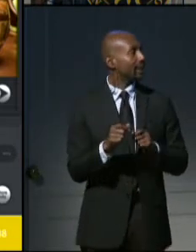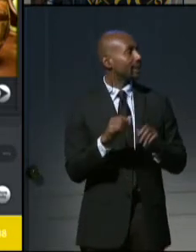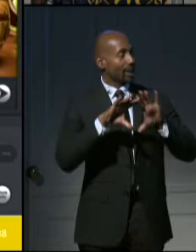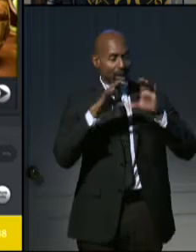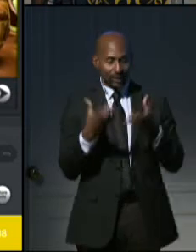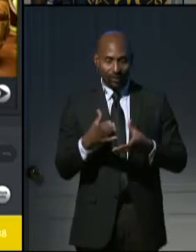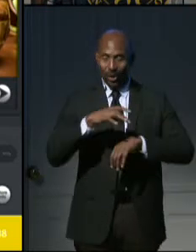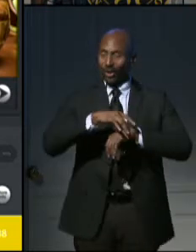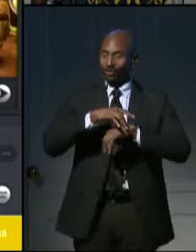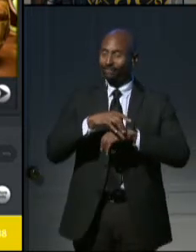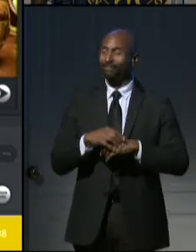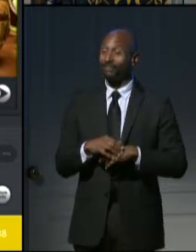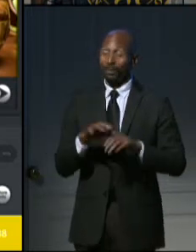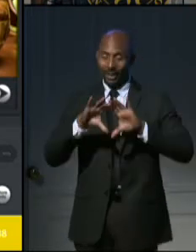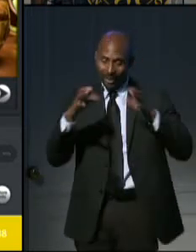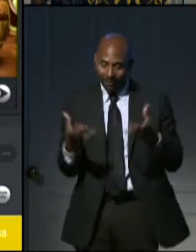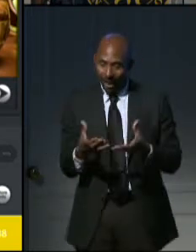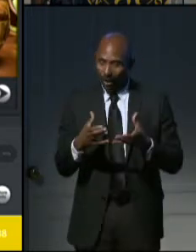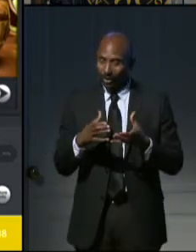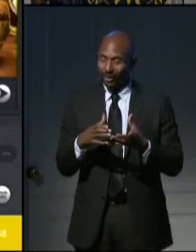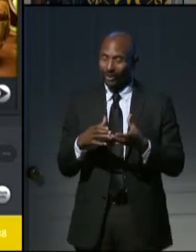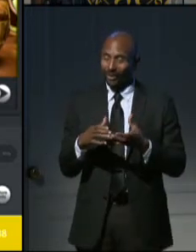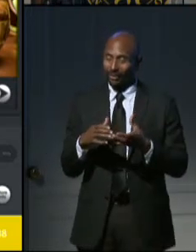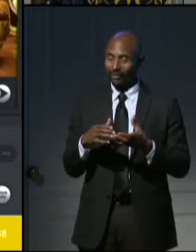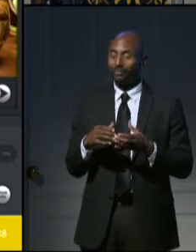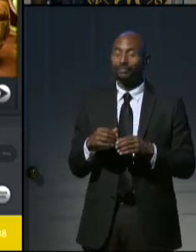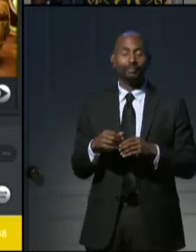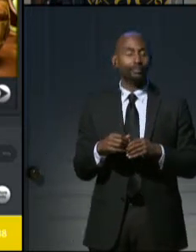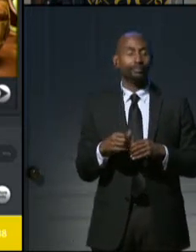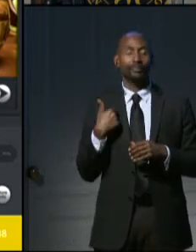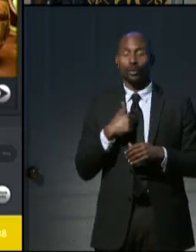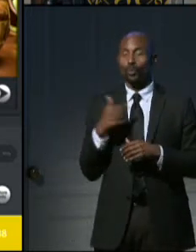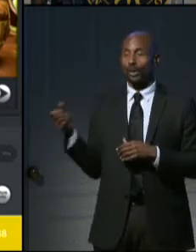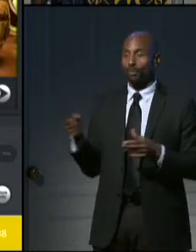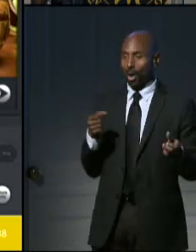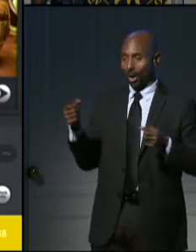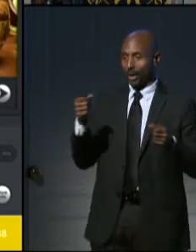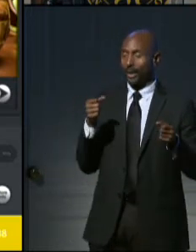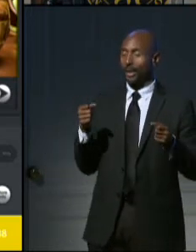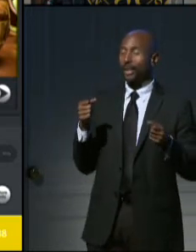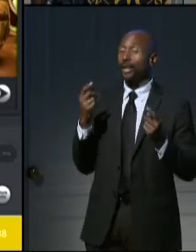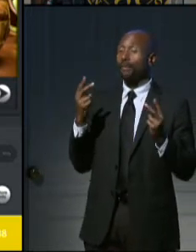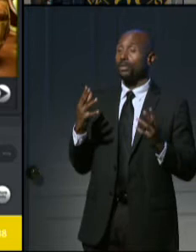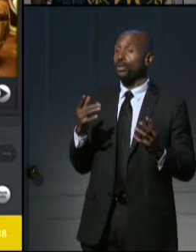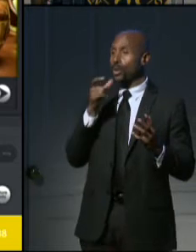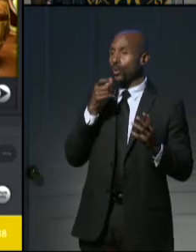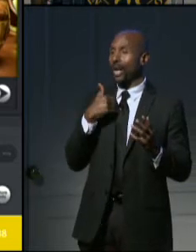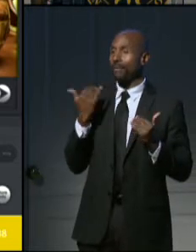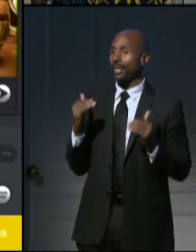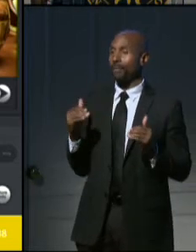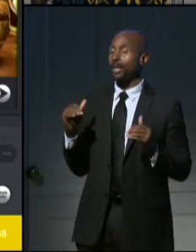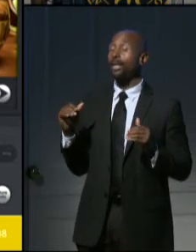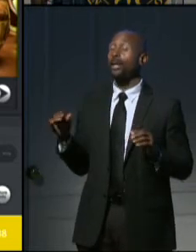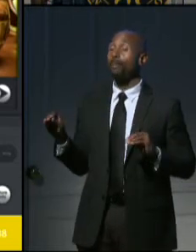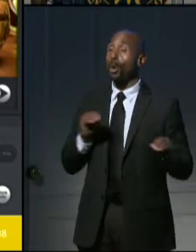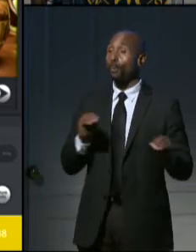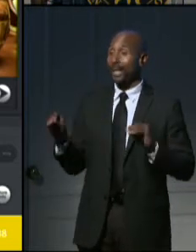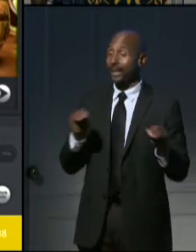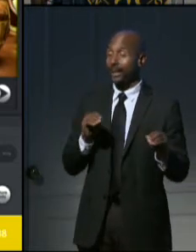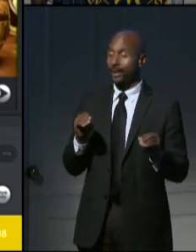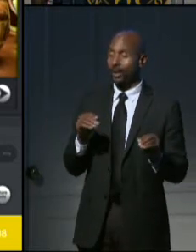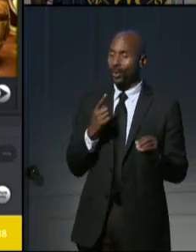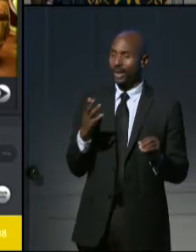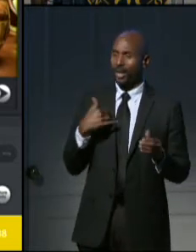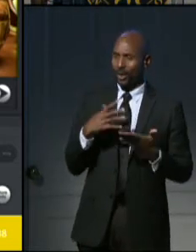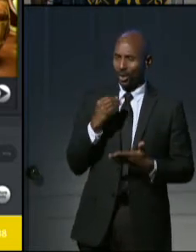accessibility testing, we brought in some visitors with limited mobility. And one thing that we really learned is that all the